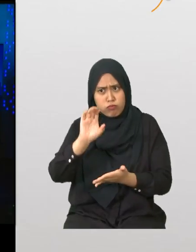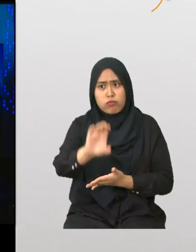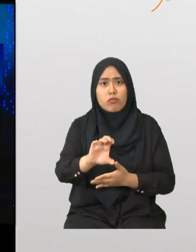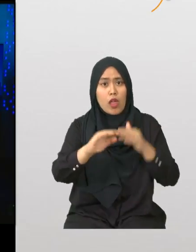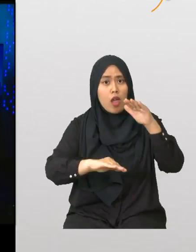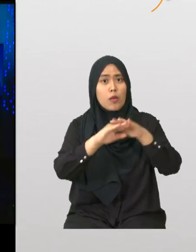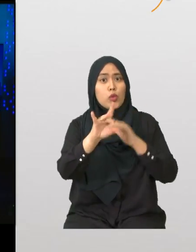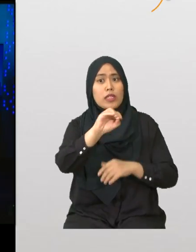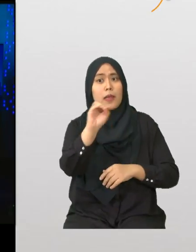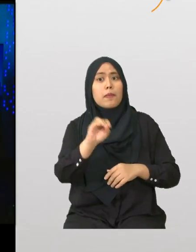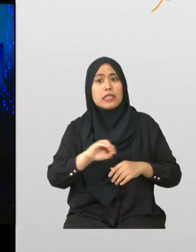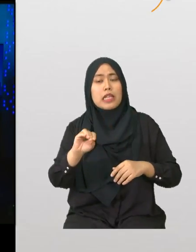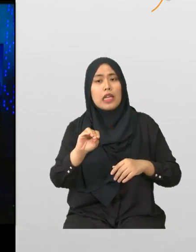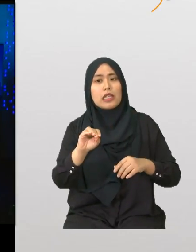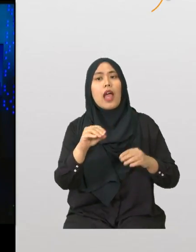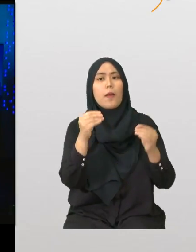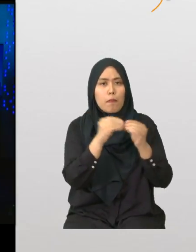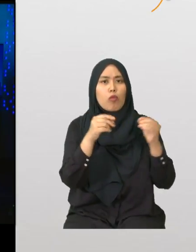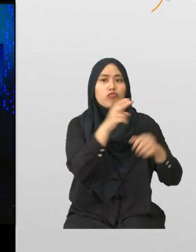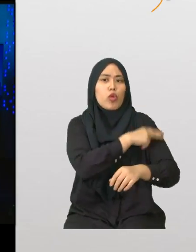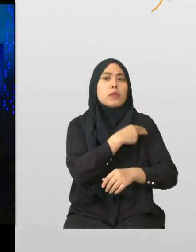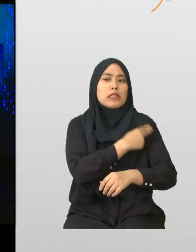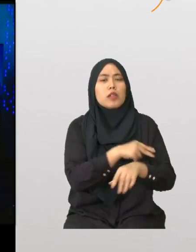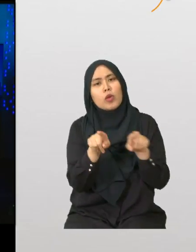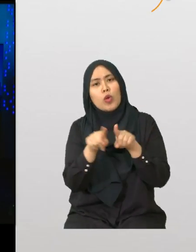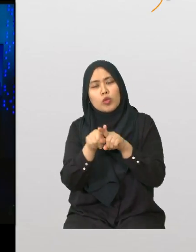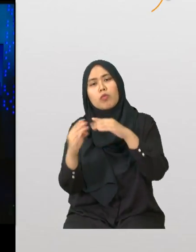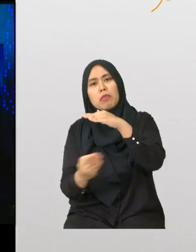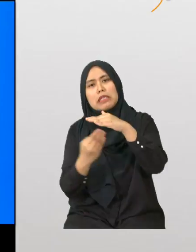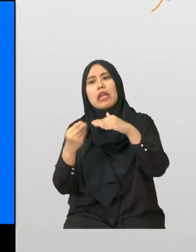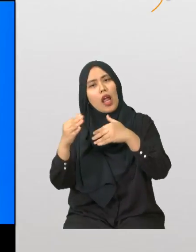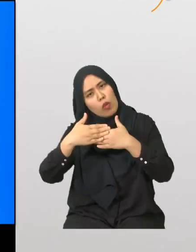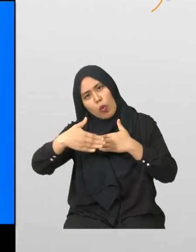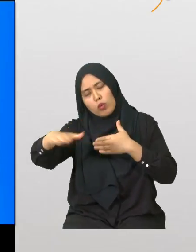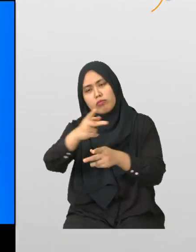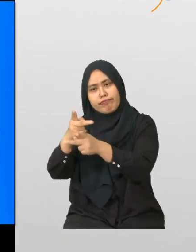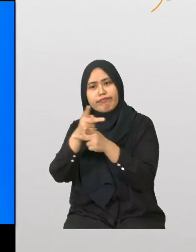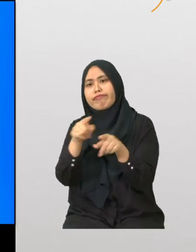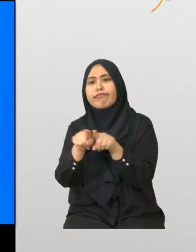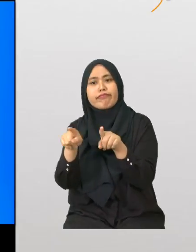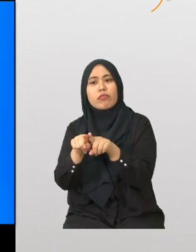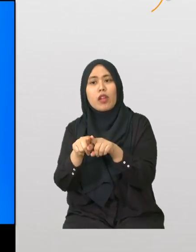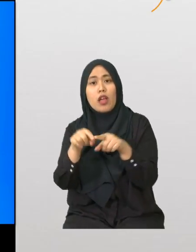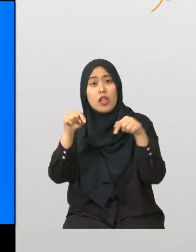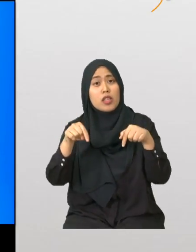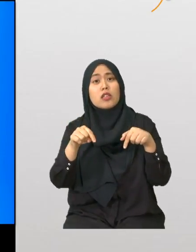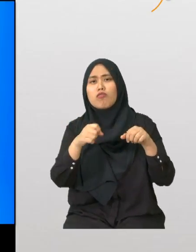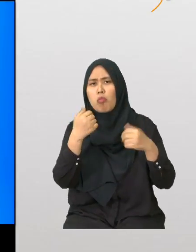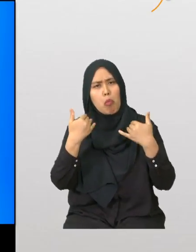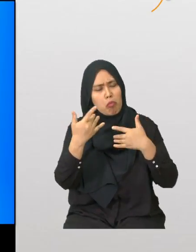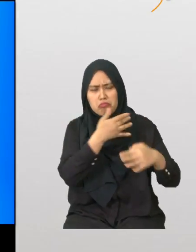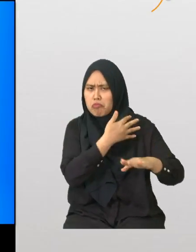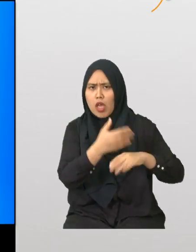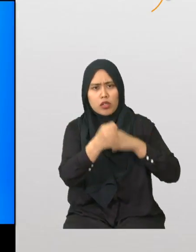for primary and long-term care. And this framework has worked well for many years. It's produced